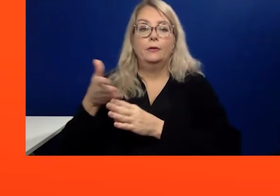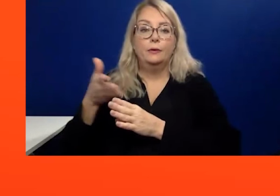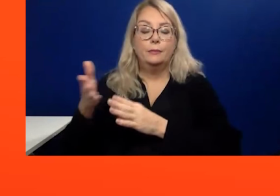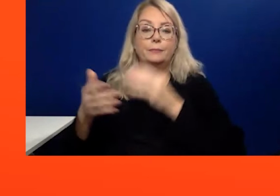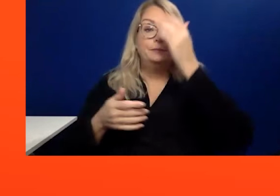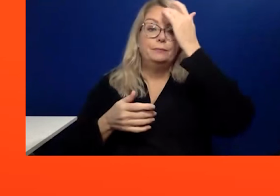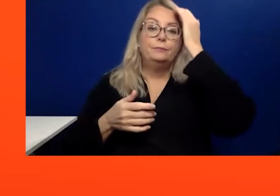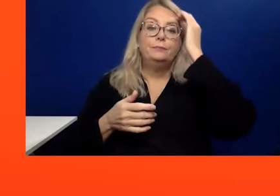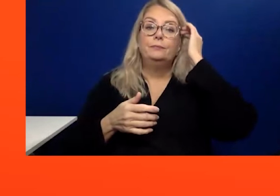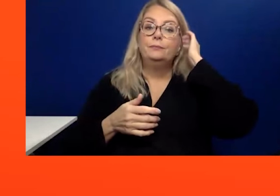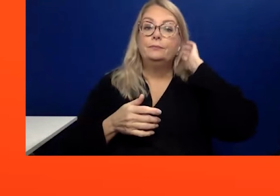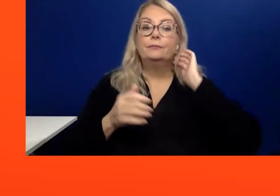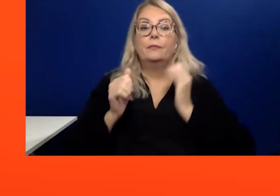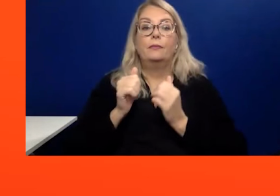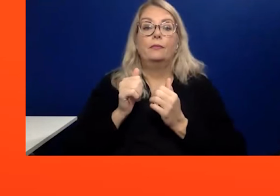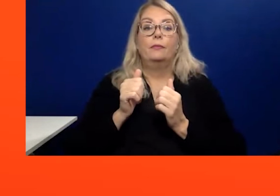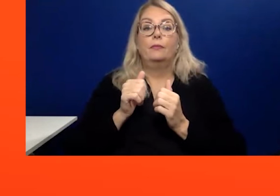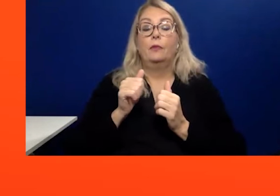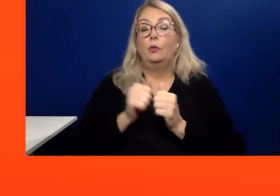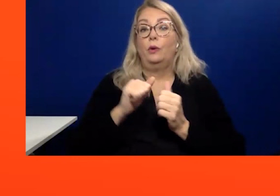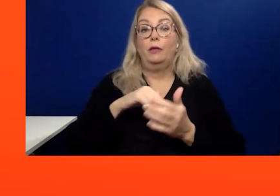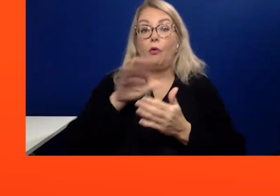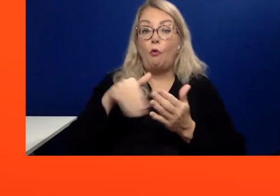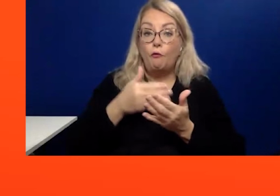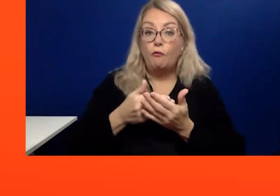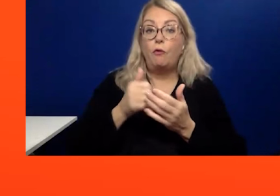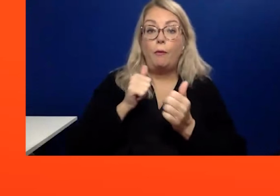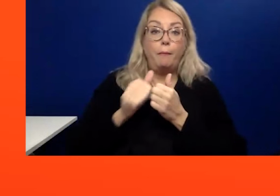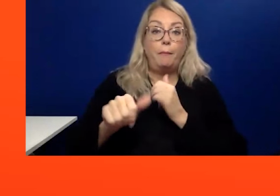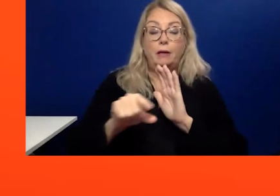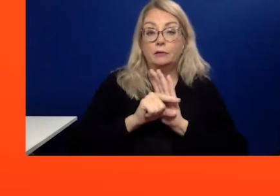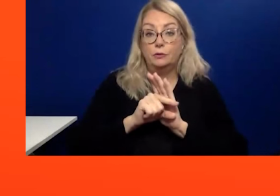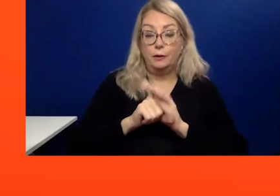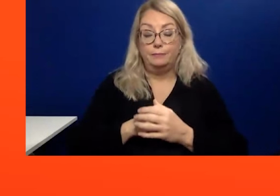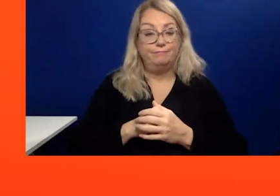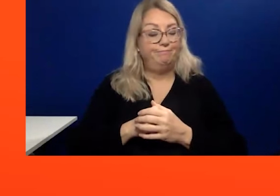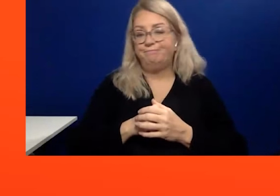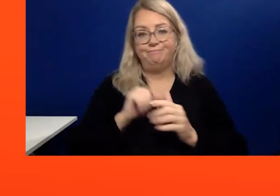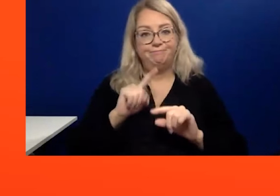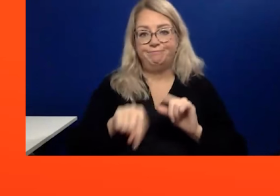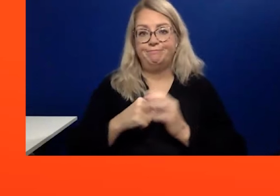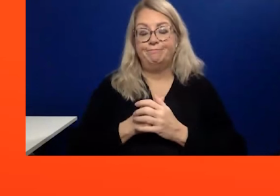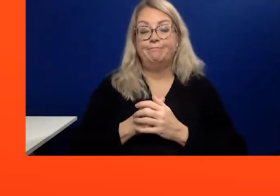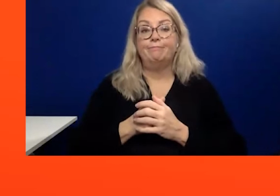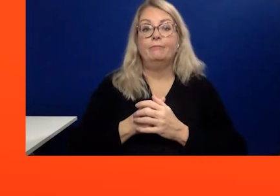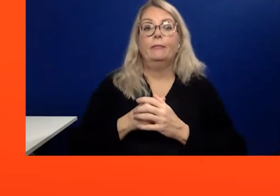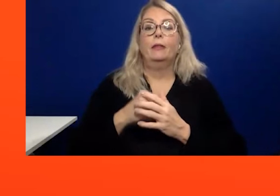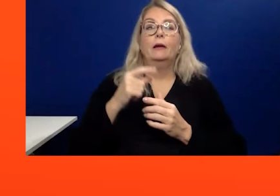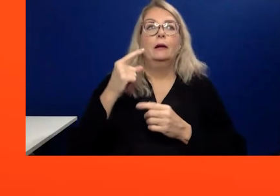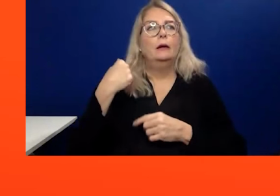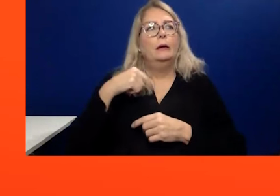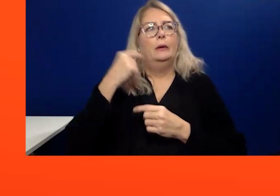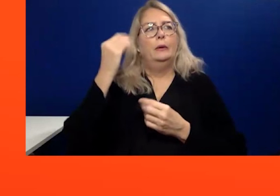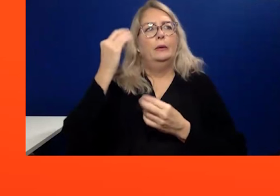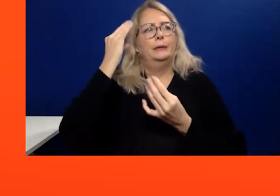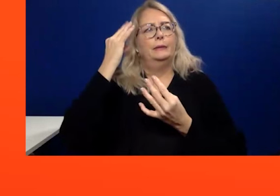So I think if we recall our students yesterday, last semester, there was somebody in